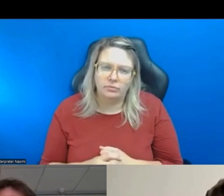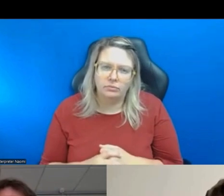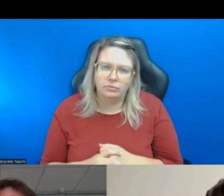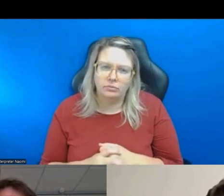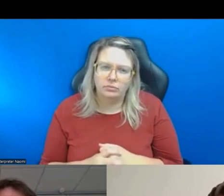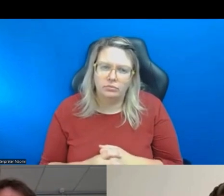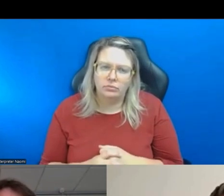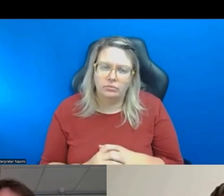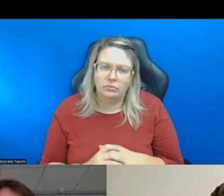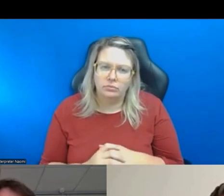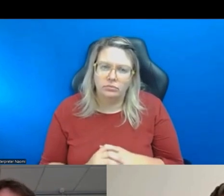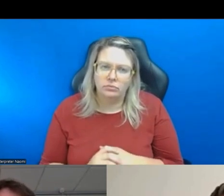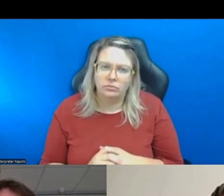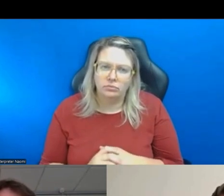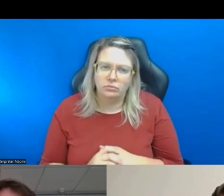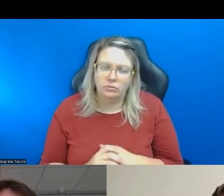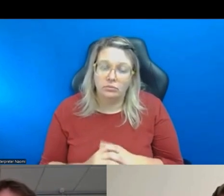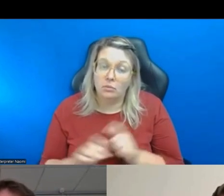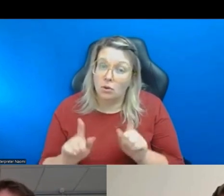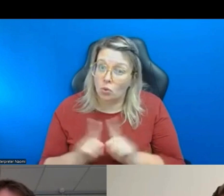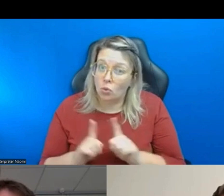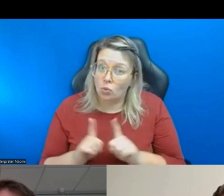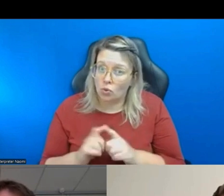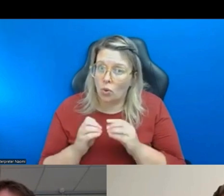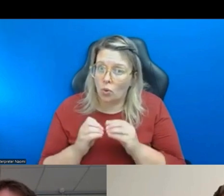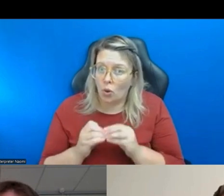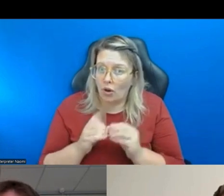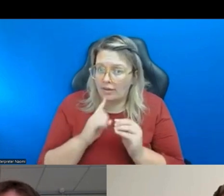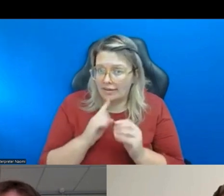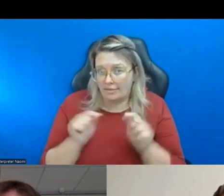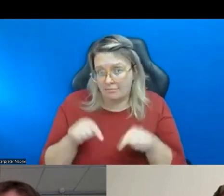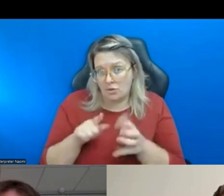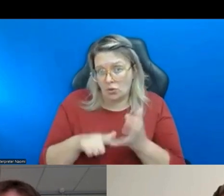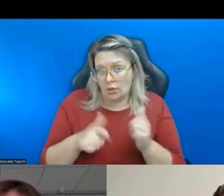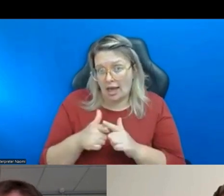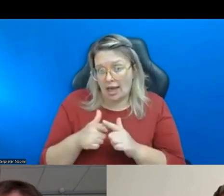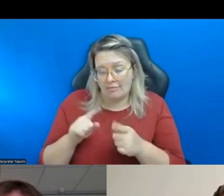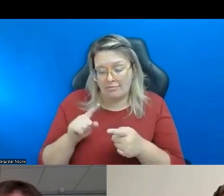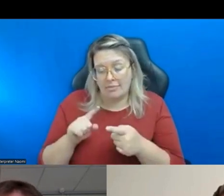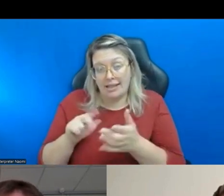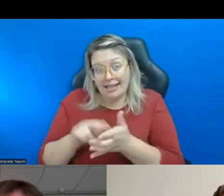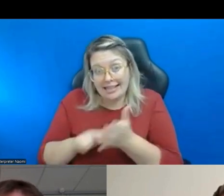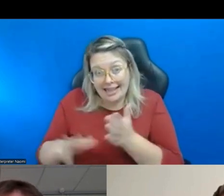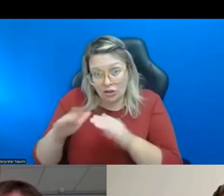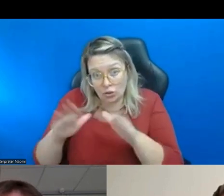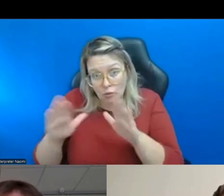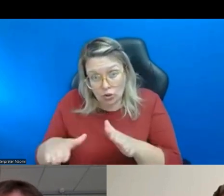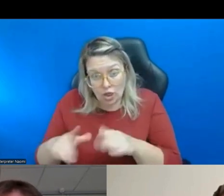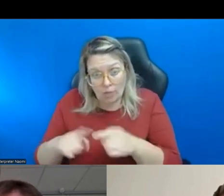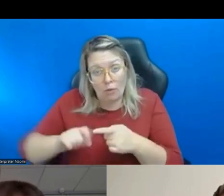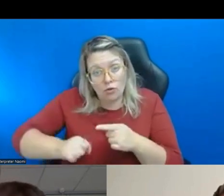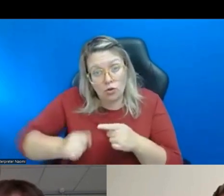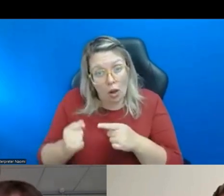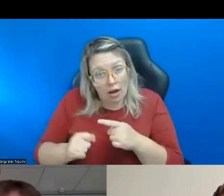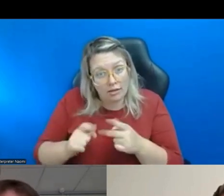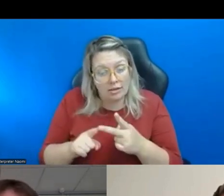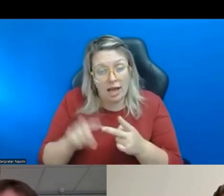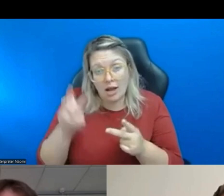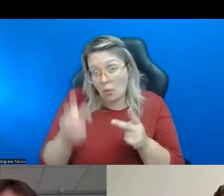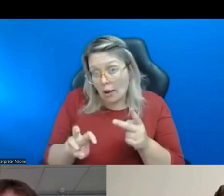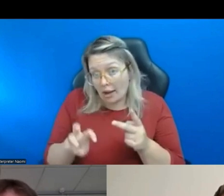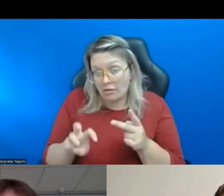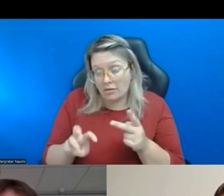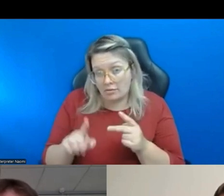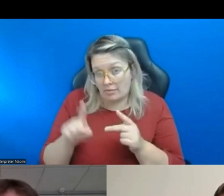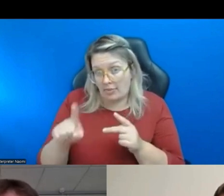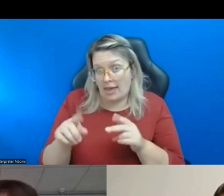also would observe that within the UK, the National Museums of Scotland and Wales, they are part of